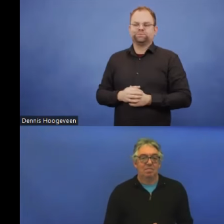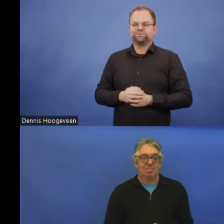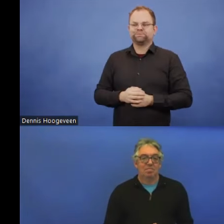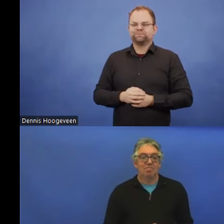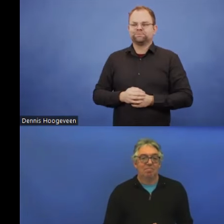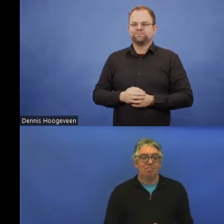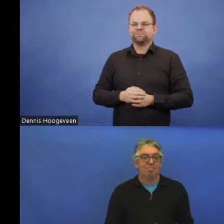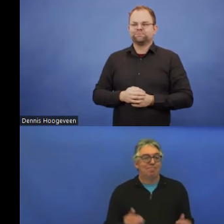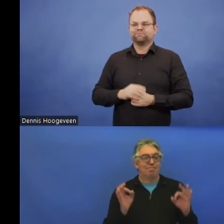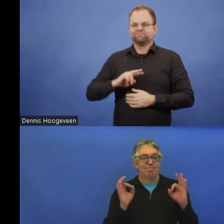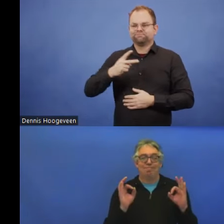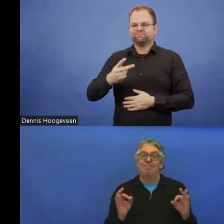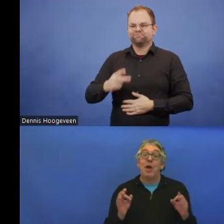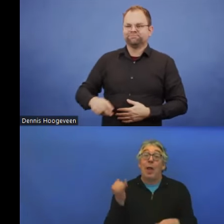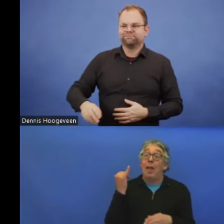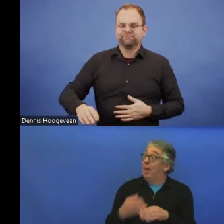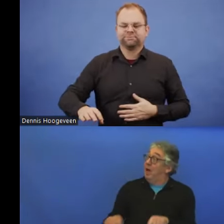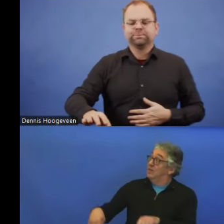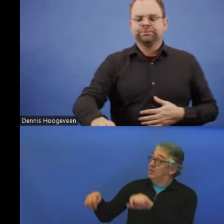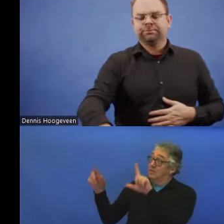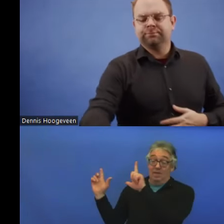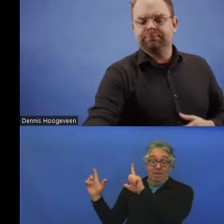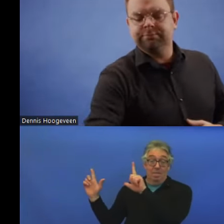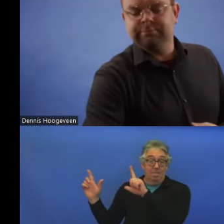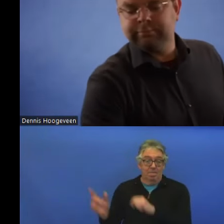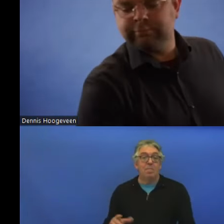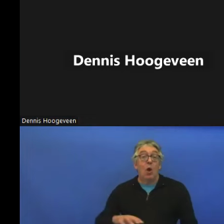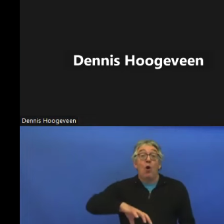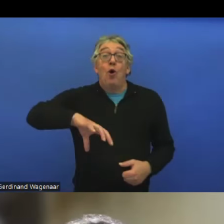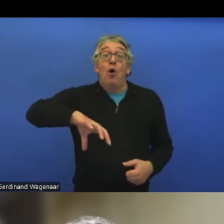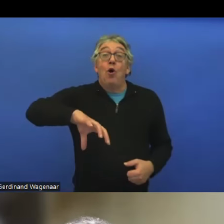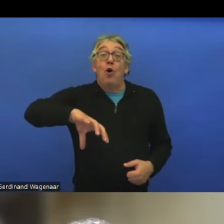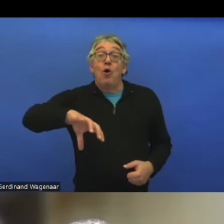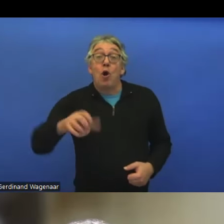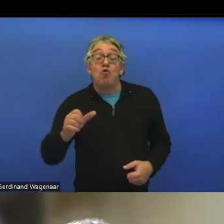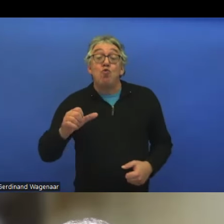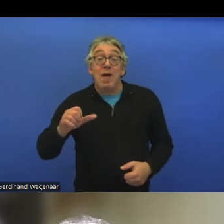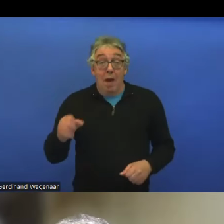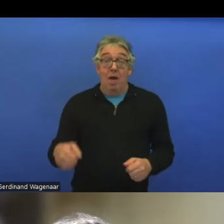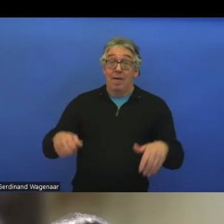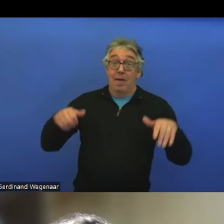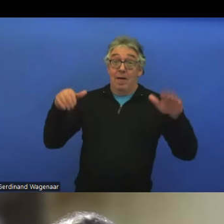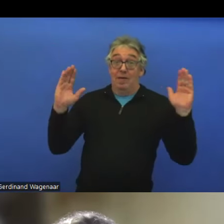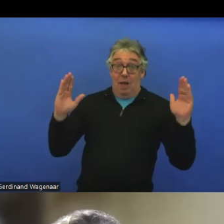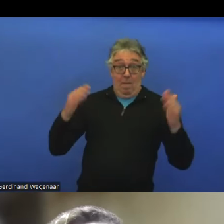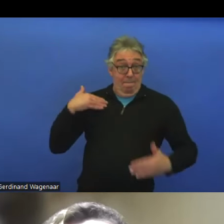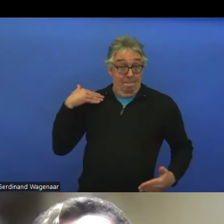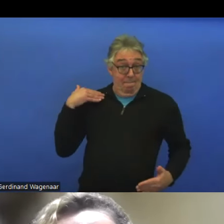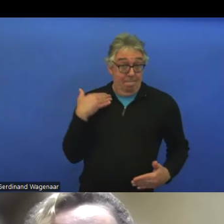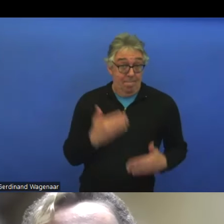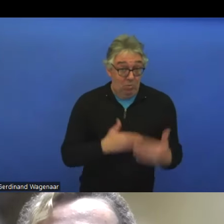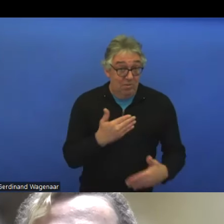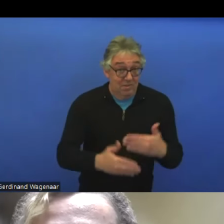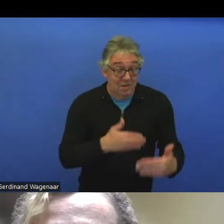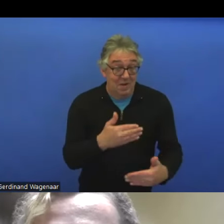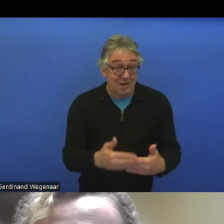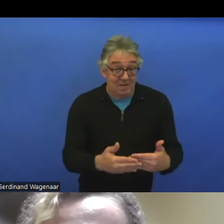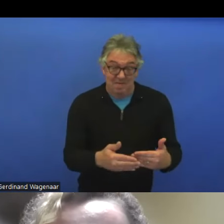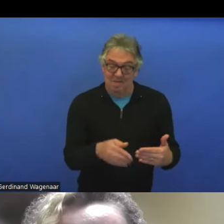What do we do in a state asylum system? What I just described, these procedures that are being enshrined